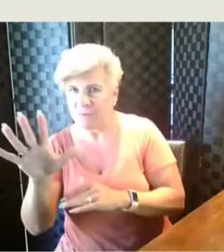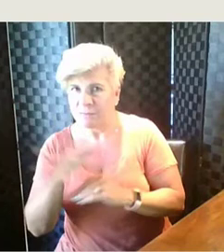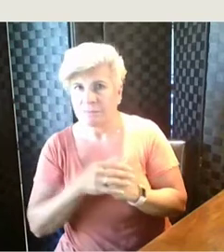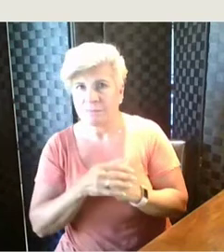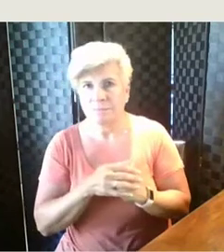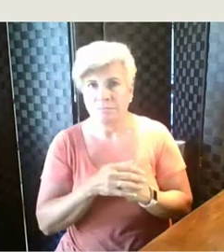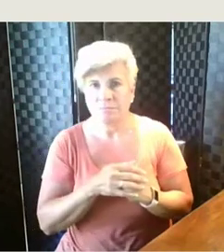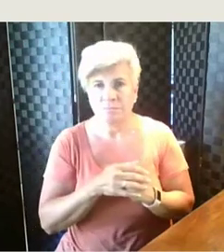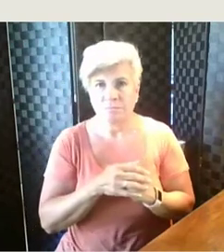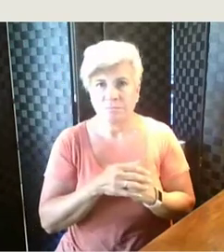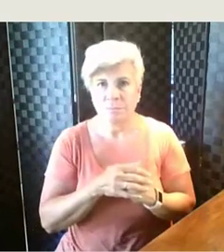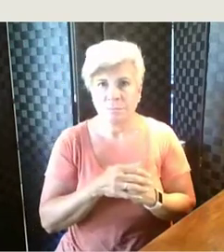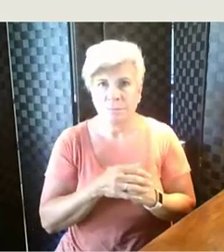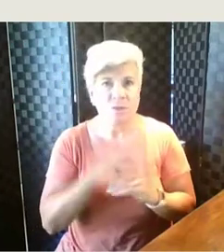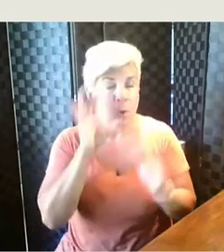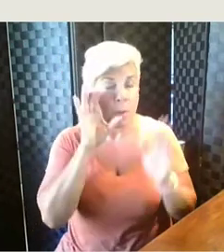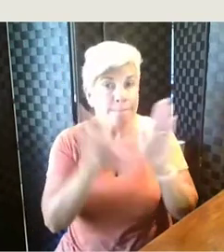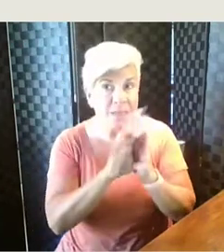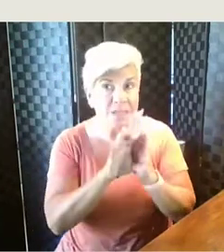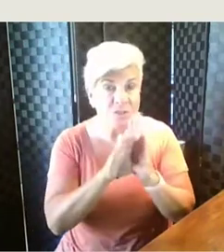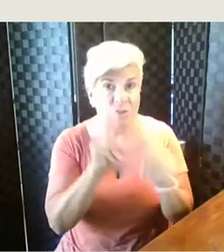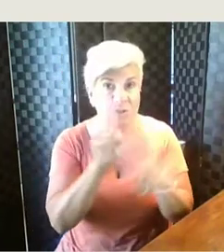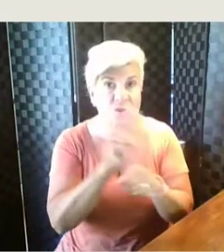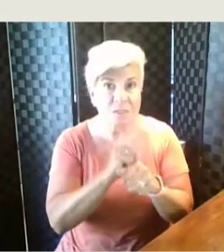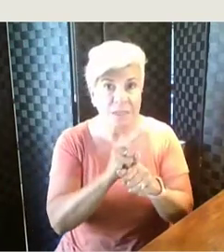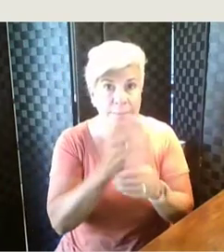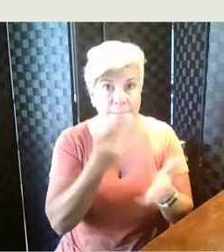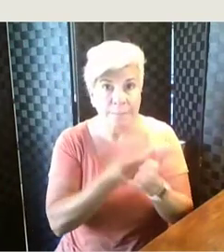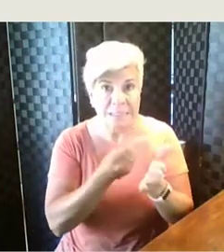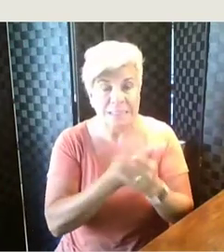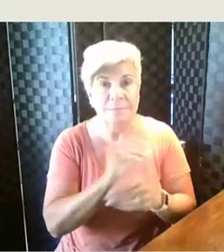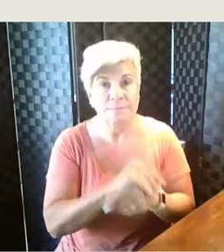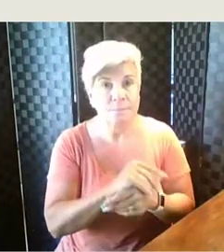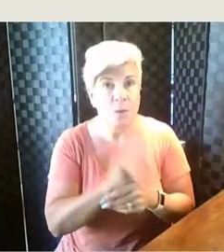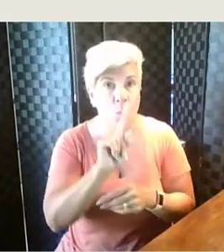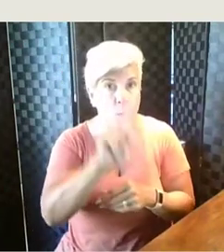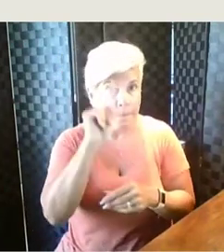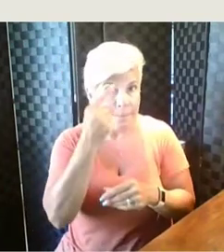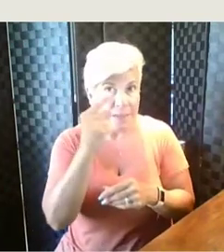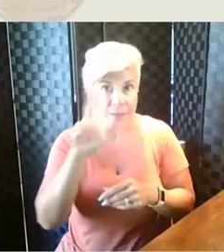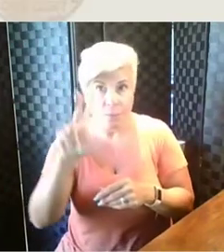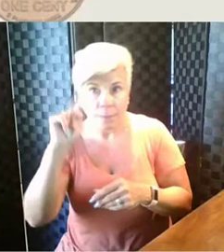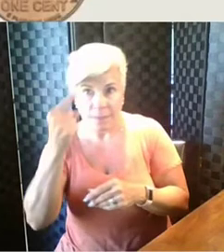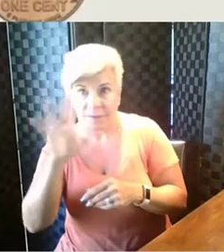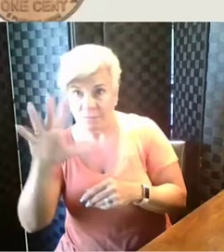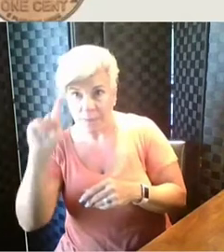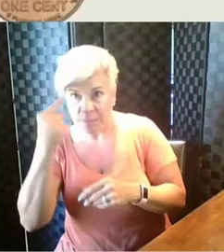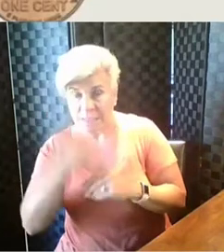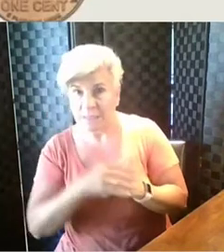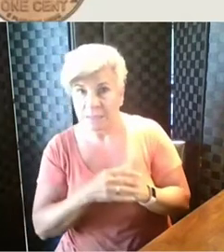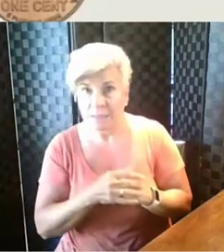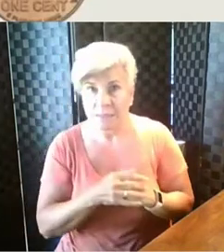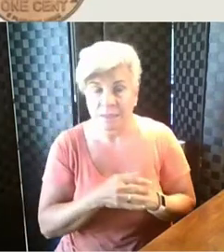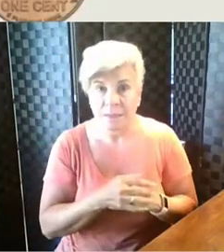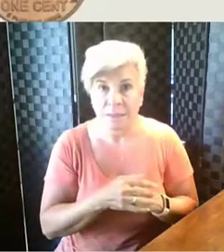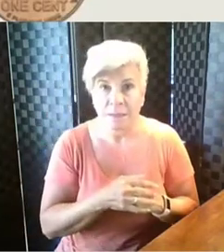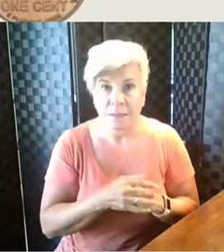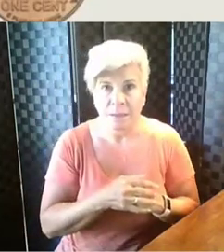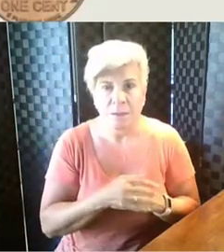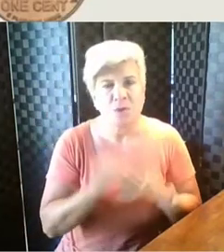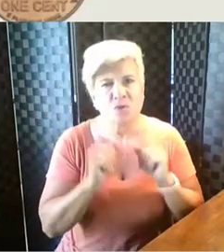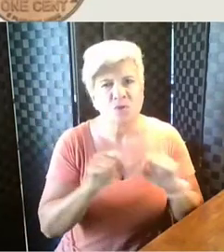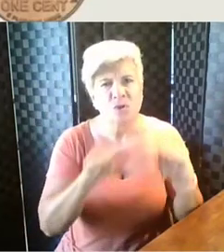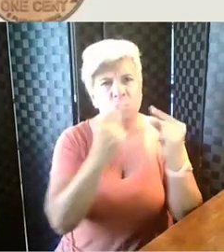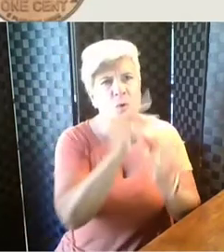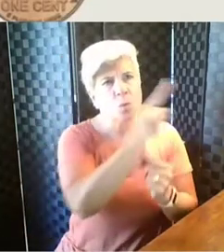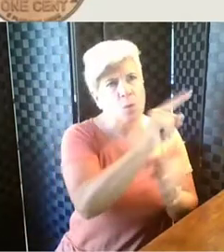We'll make a picture of this problem using pennies. 1 penny plus 3 pennies plus 5 pennies. We could group